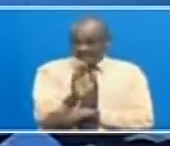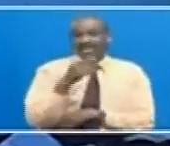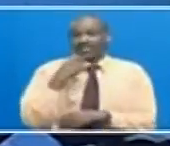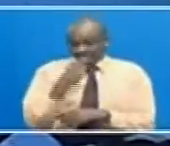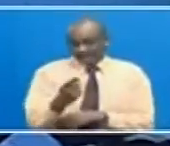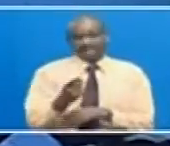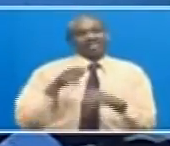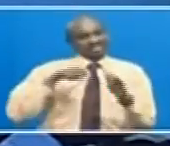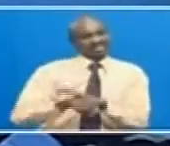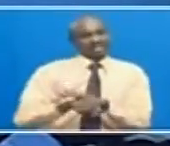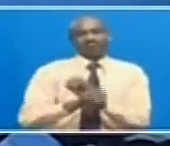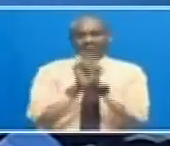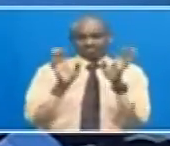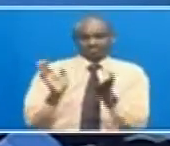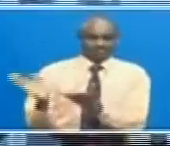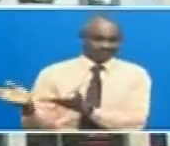brings us this report.